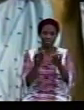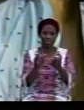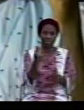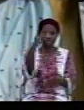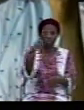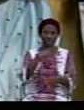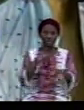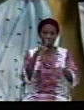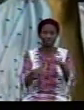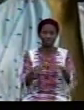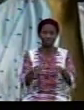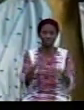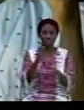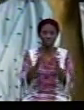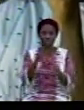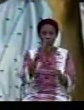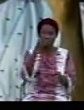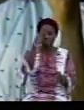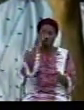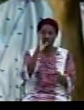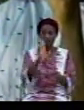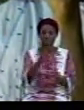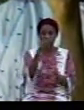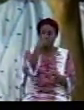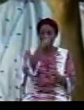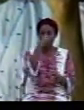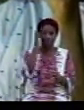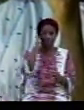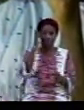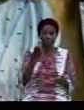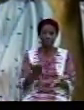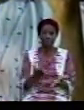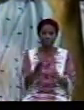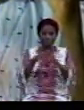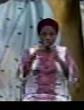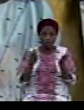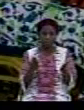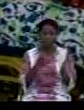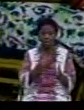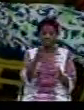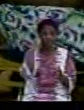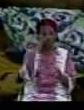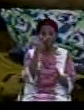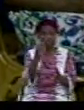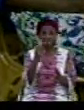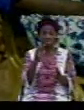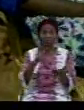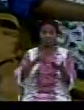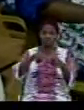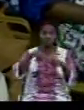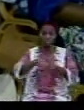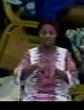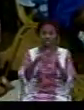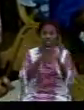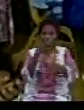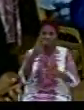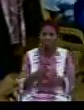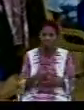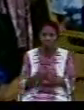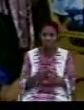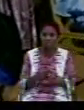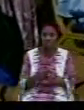blind eyes will open and see tonight in Jesus' name. He lifted him